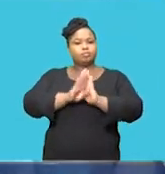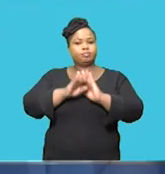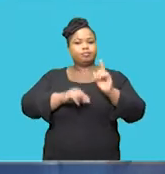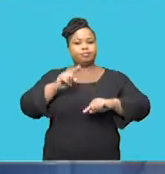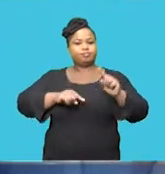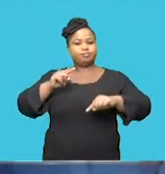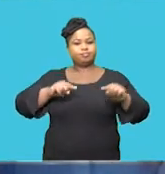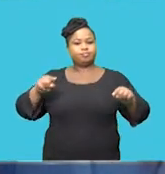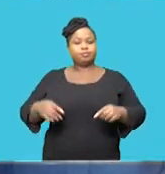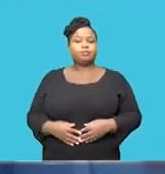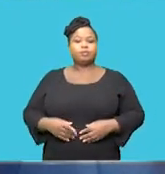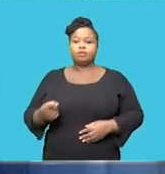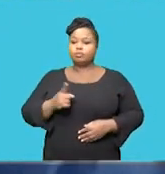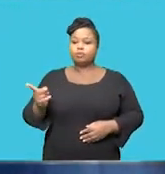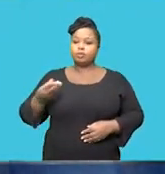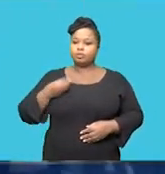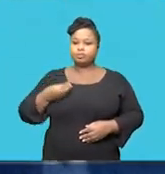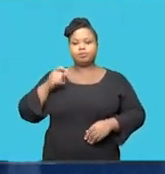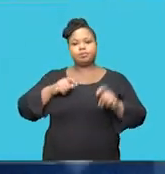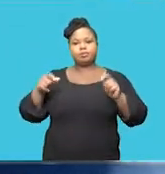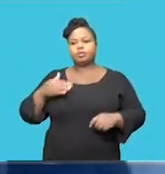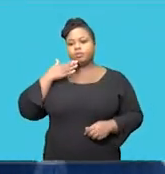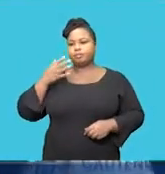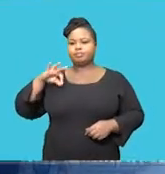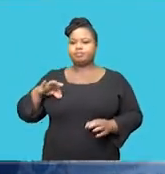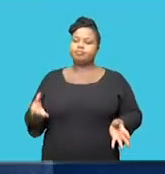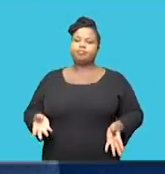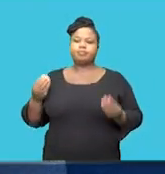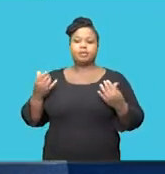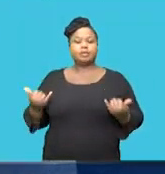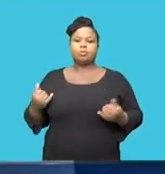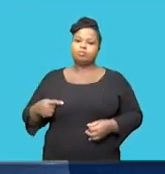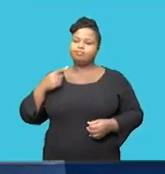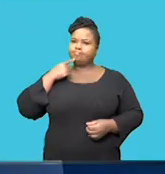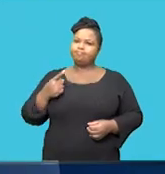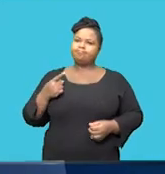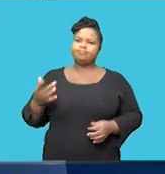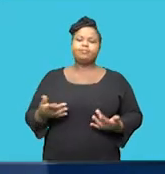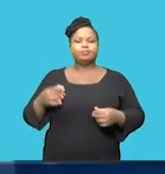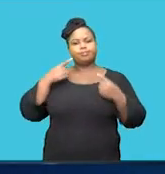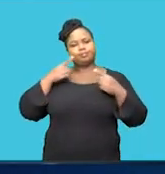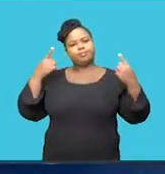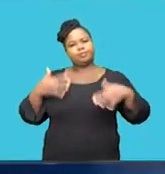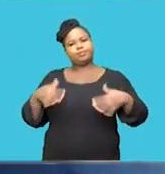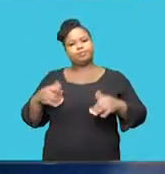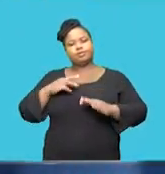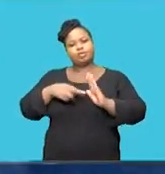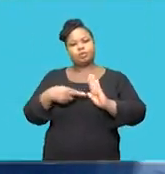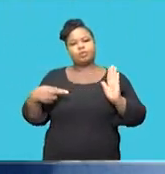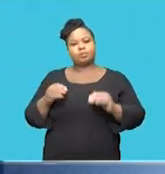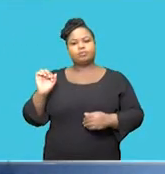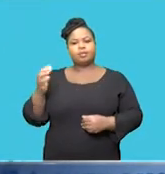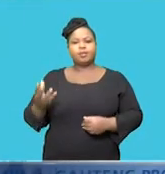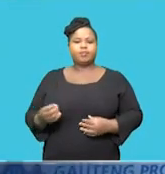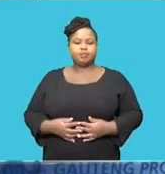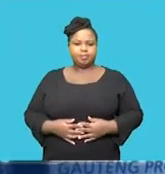ohlukeneyo. Aba bantu batsha abathe baxhamla kweli thuba bavakalise izimvo zabo nendima ethe yadlalwa leli nyathelo